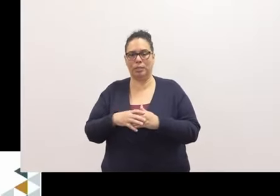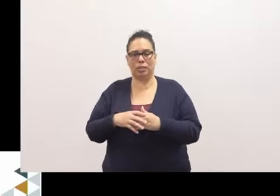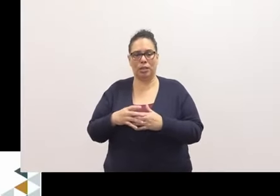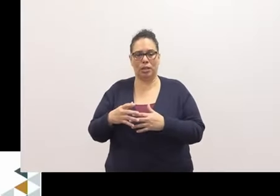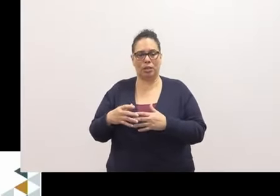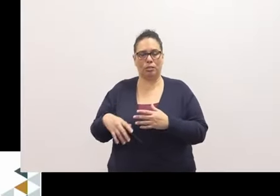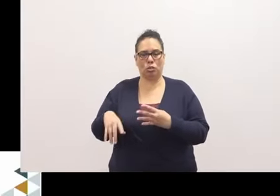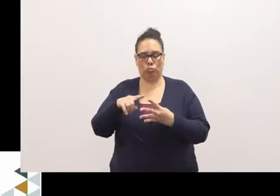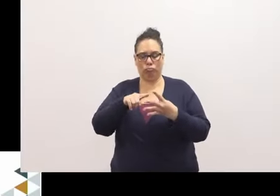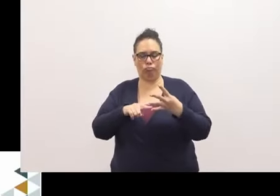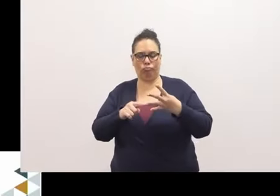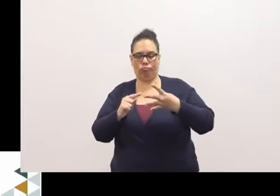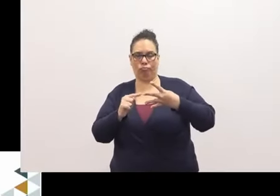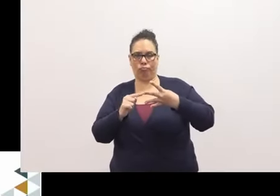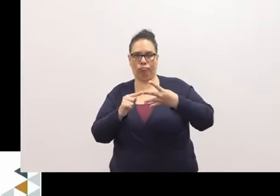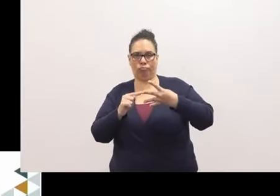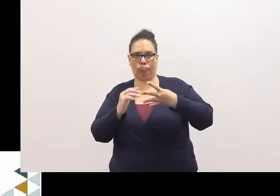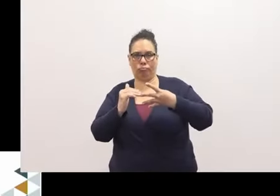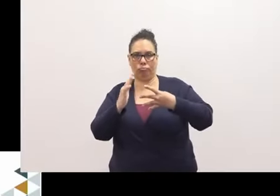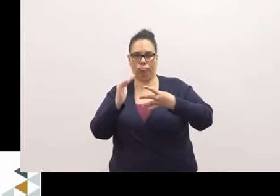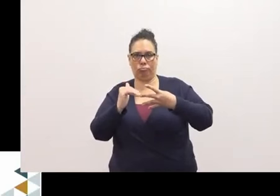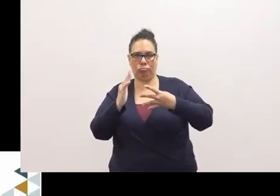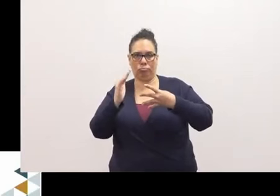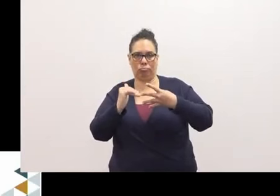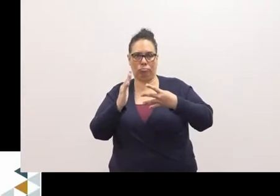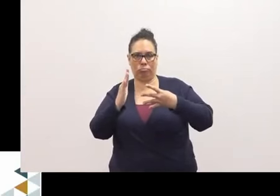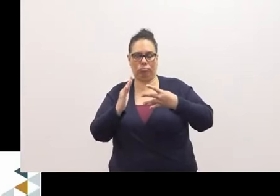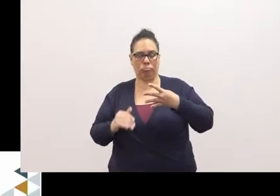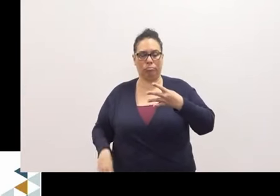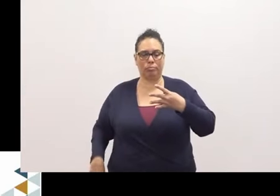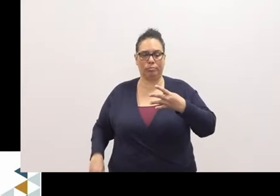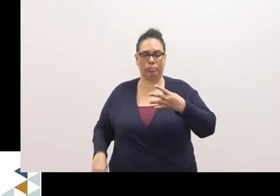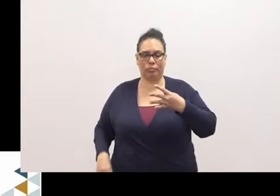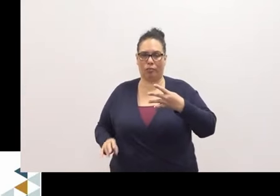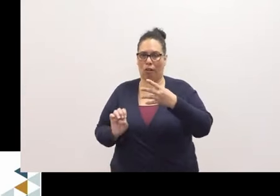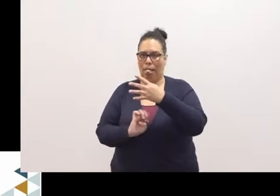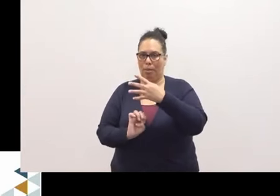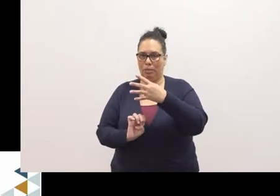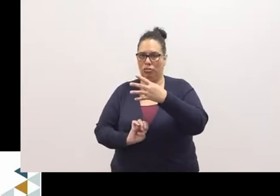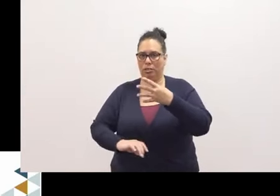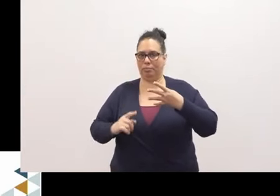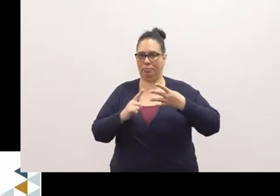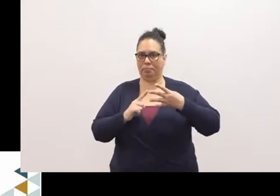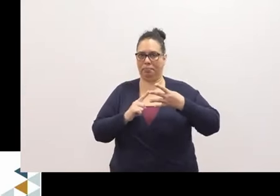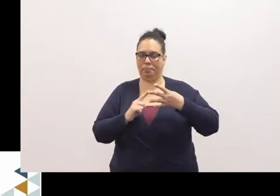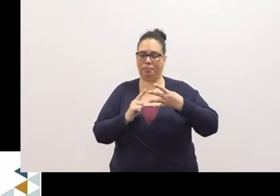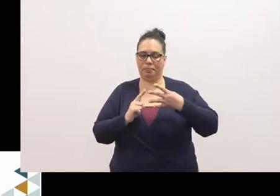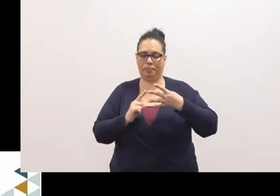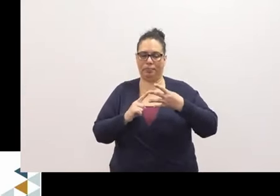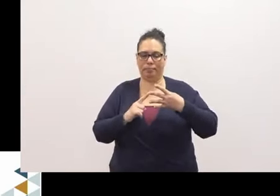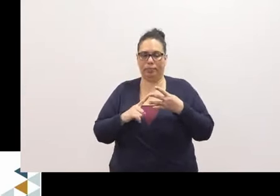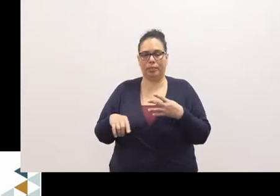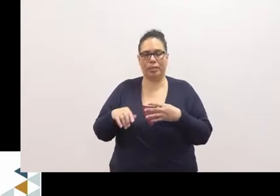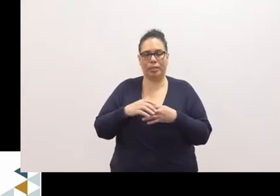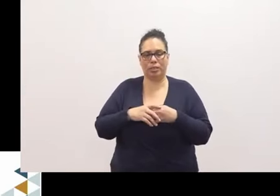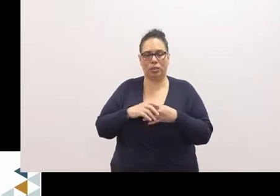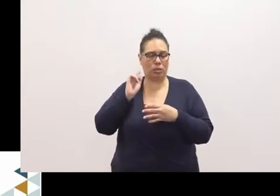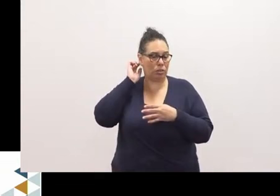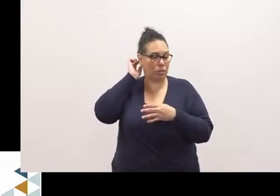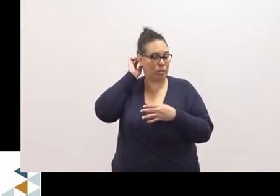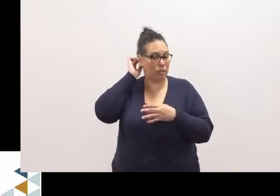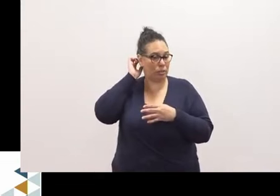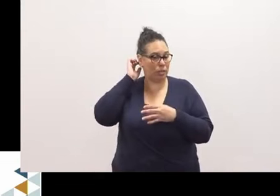on grade 5 math achievement report. So I'm gonna pause here because I left you a little seed there in